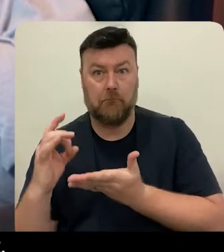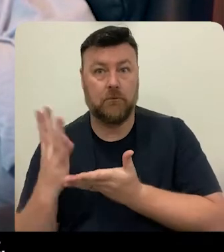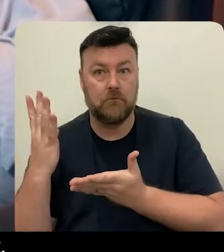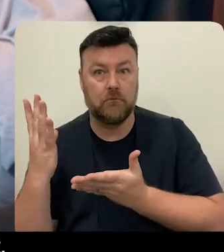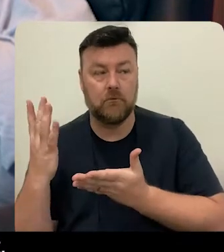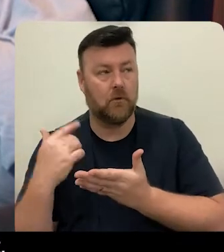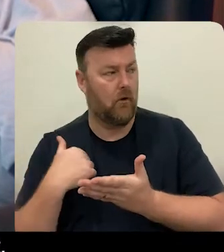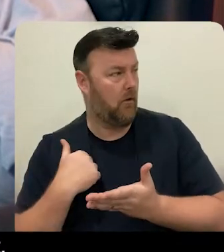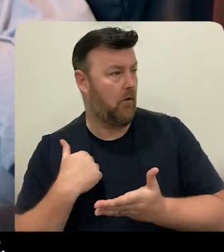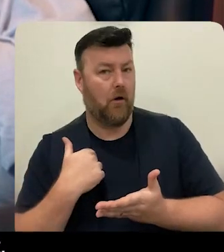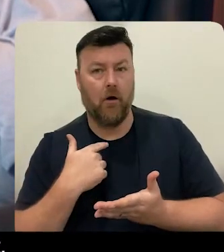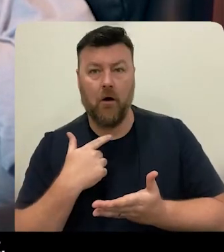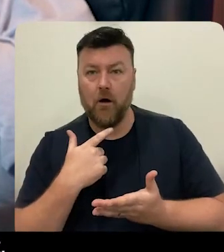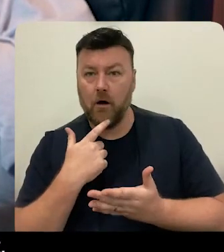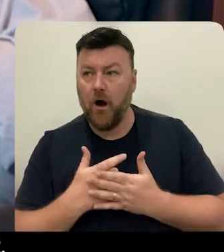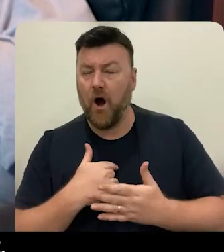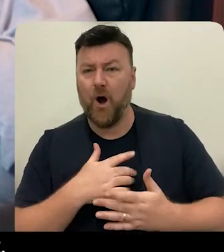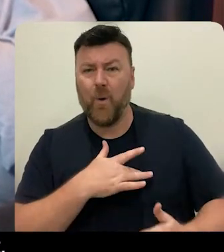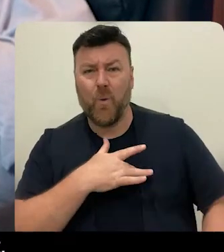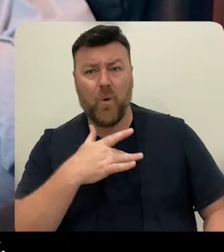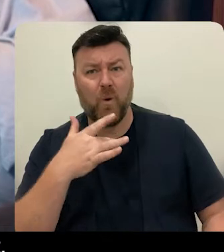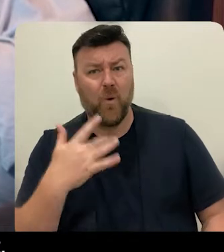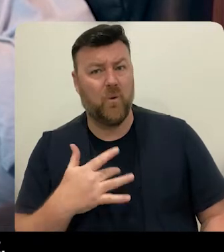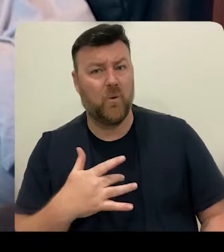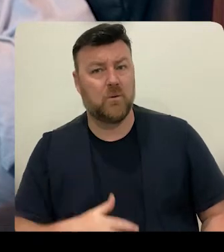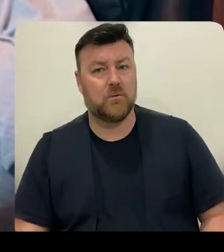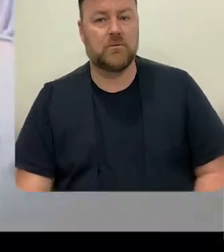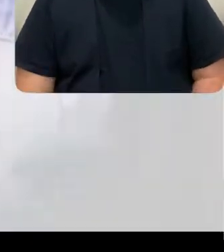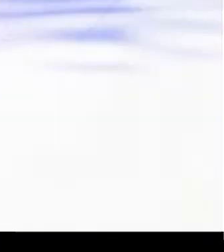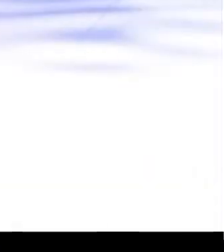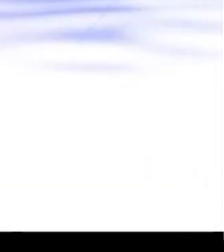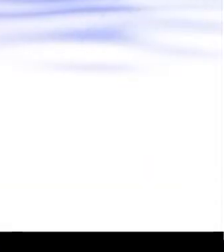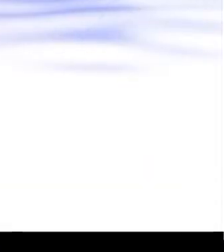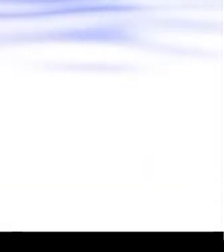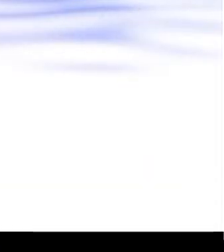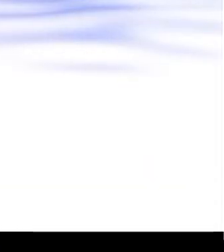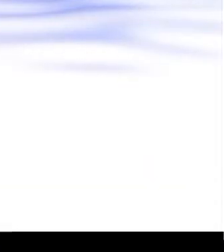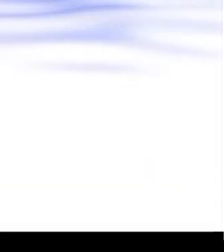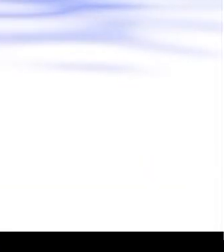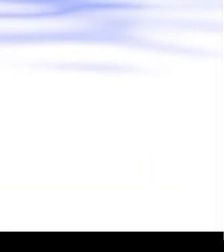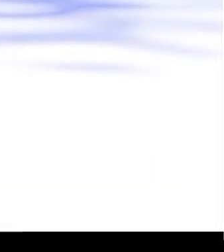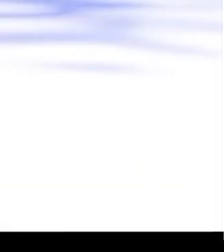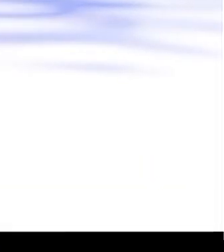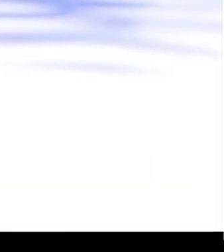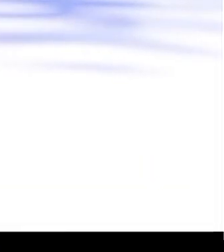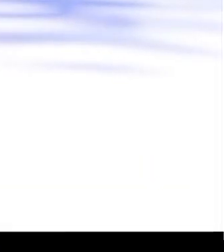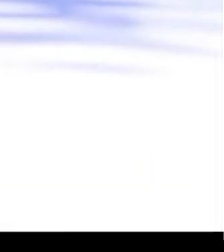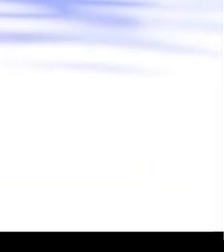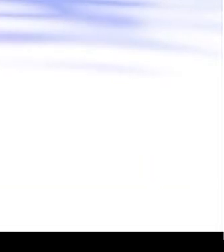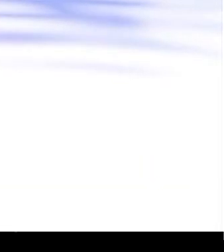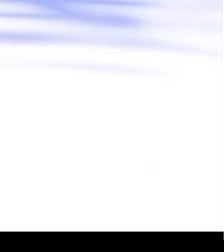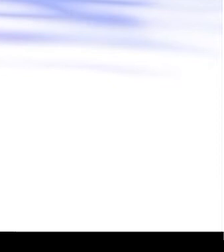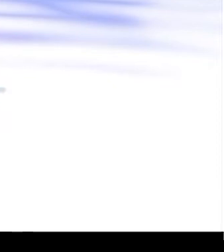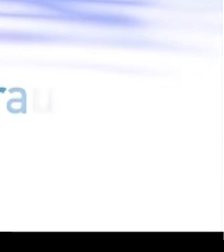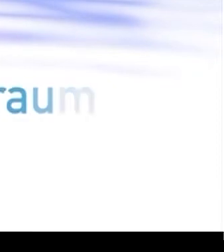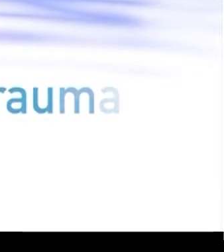which I was incredibly hurt and angry about. So the childhood experiences that would relate most to trauma